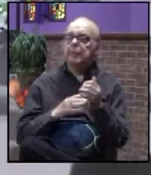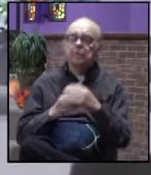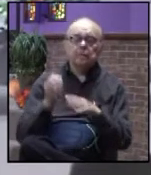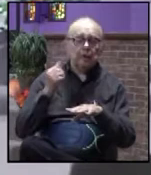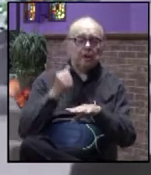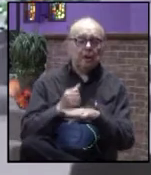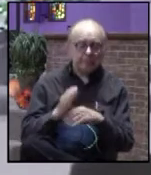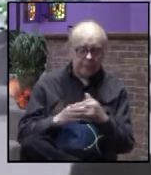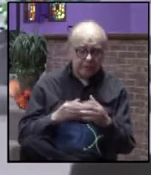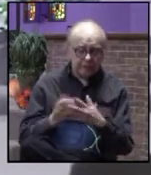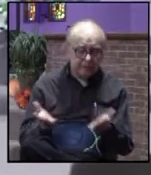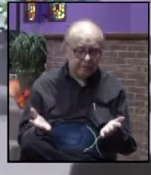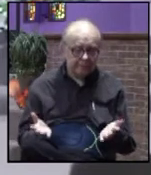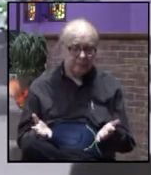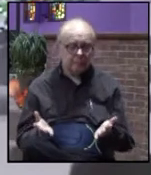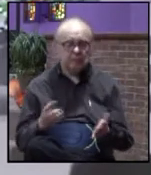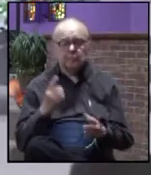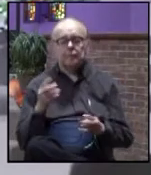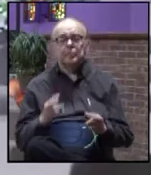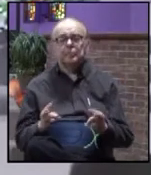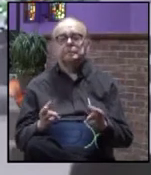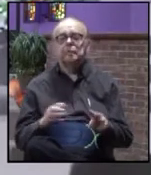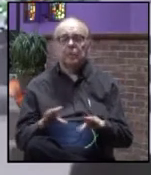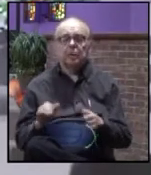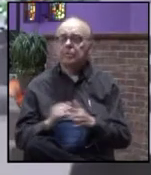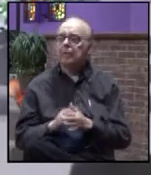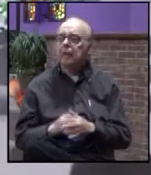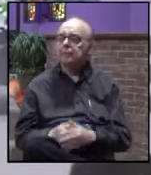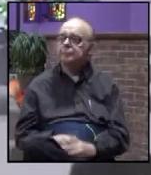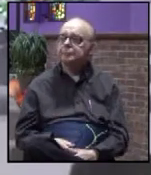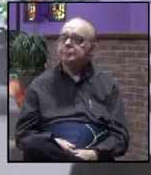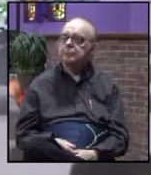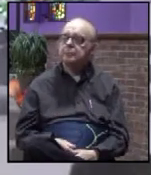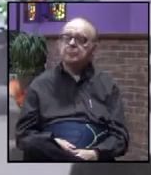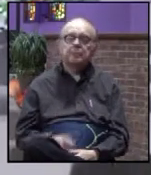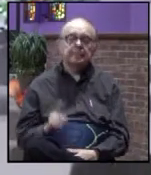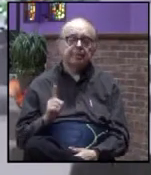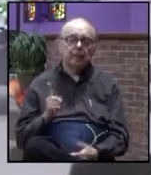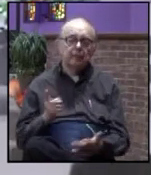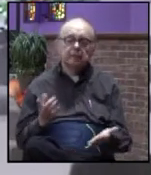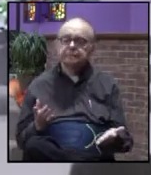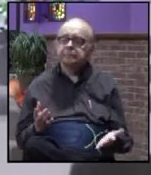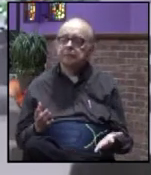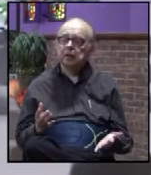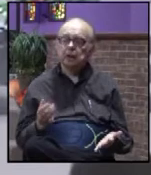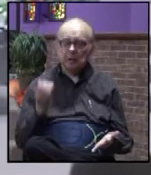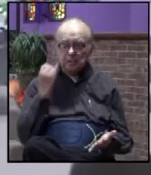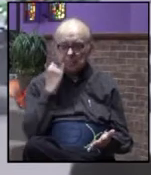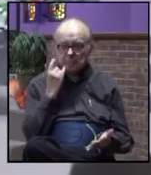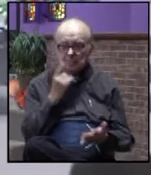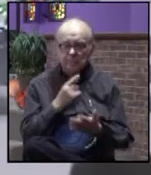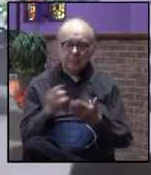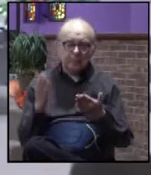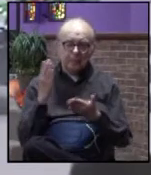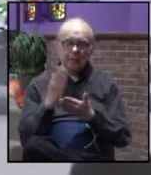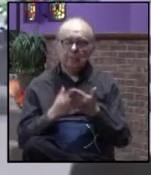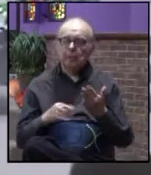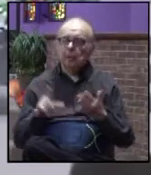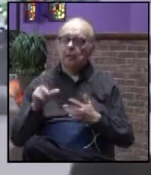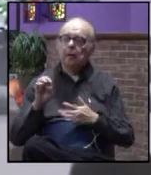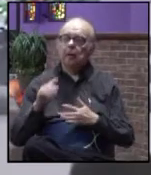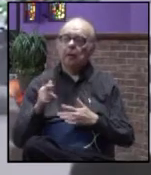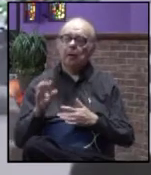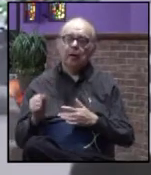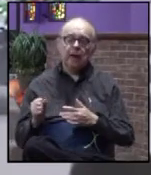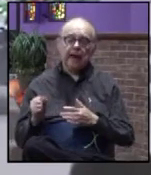it. And so, but the only way that you could do that is this. If these pieces of Legos had a